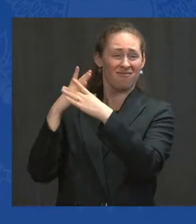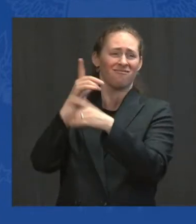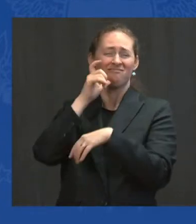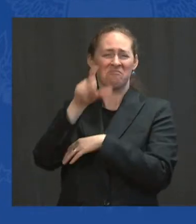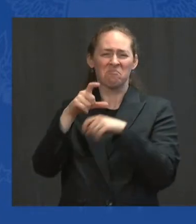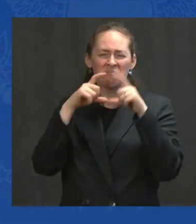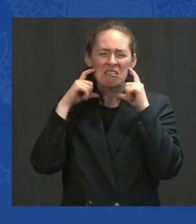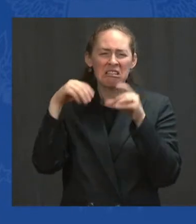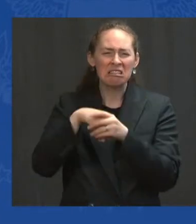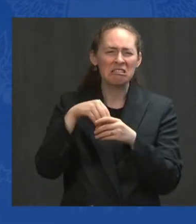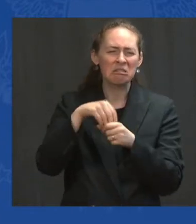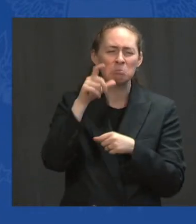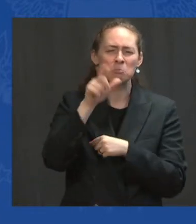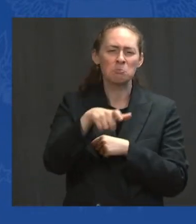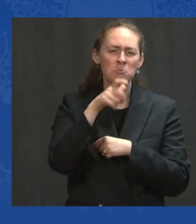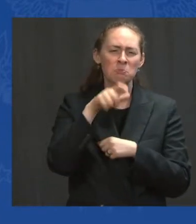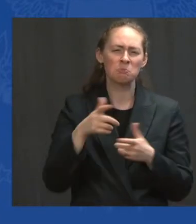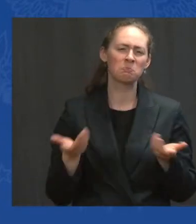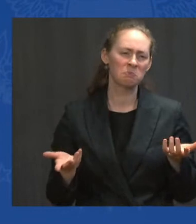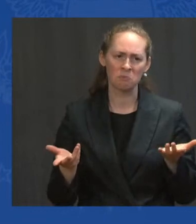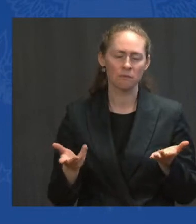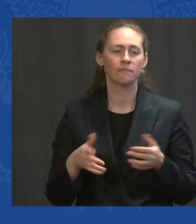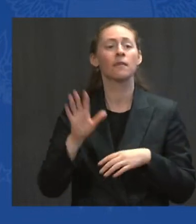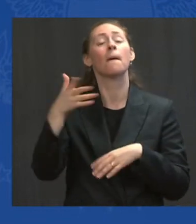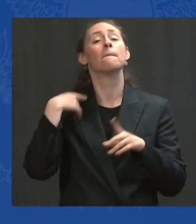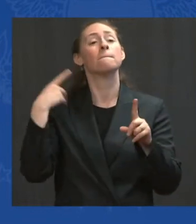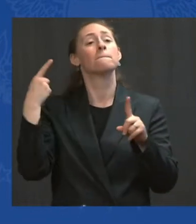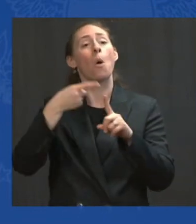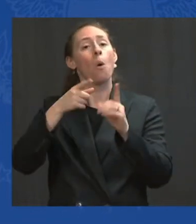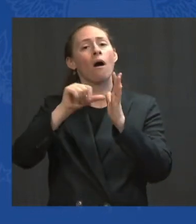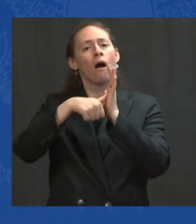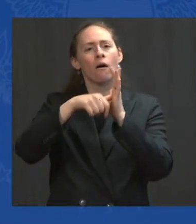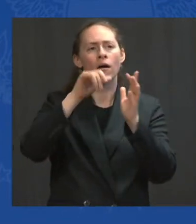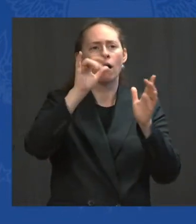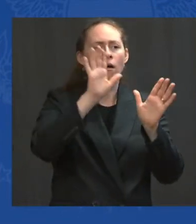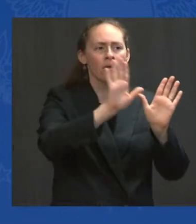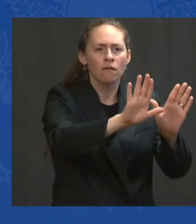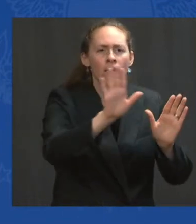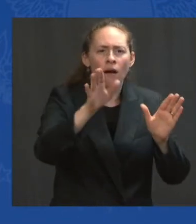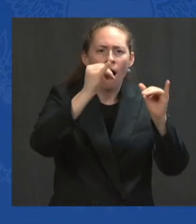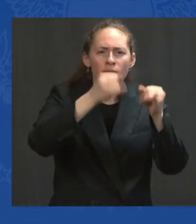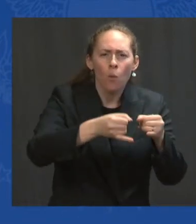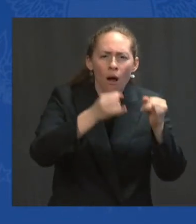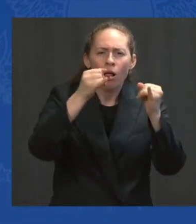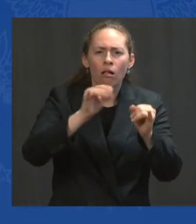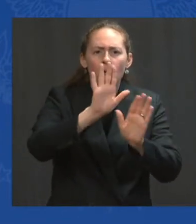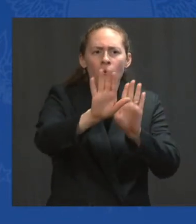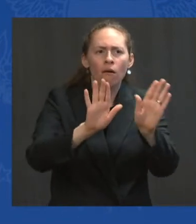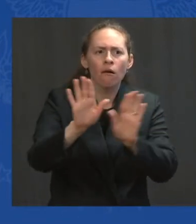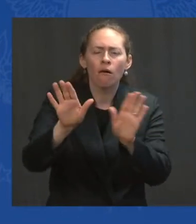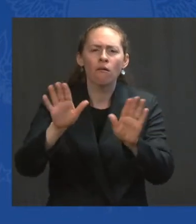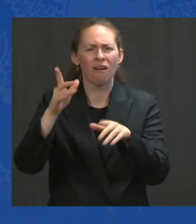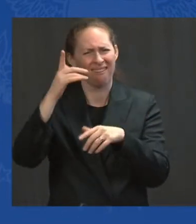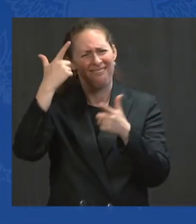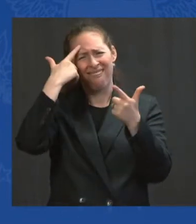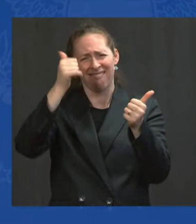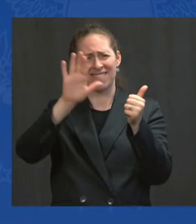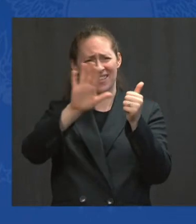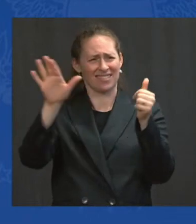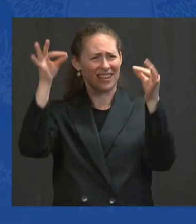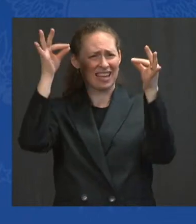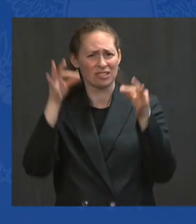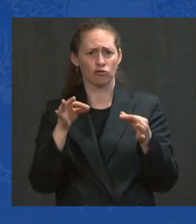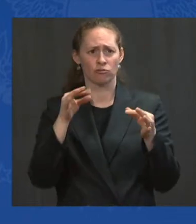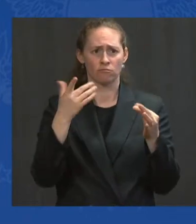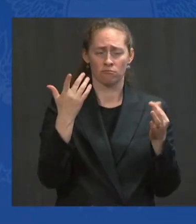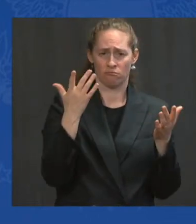or outdoors. The point about individual discretion, we, of course, leave it up to individuals to make